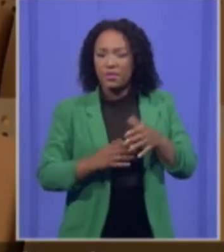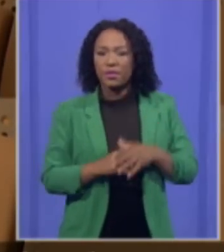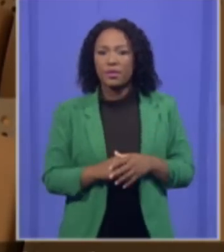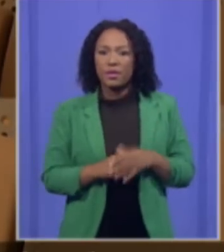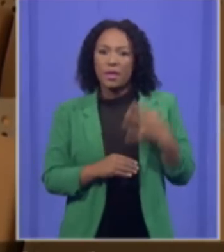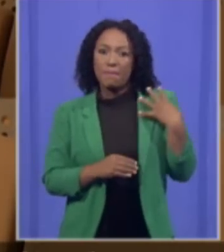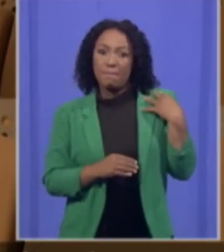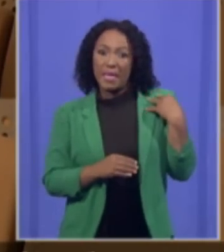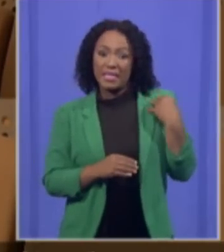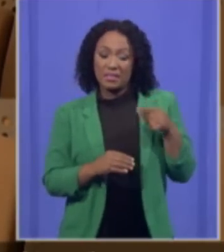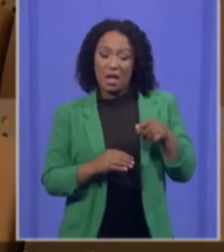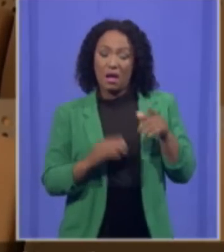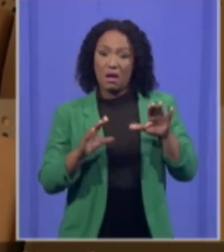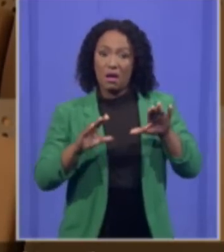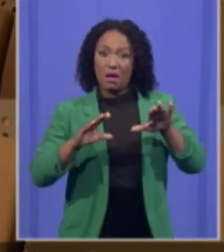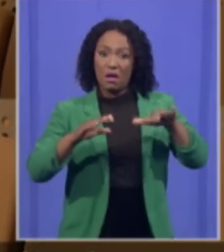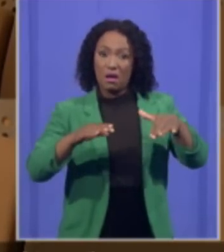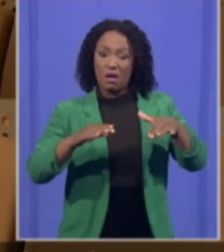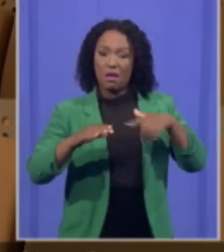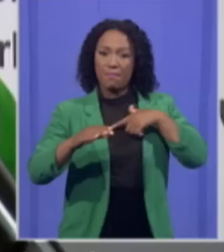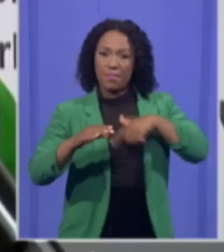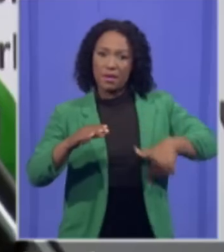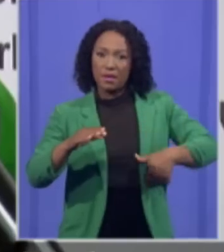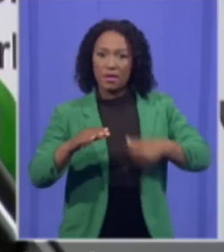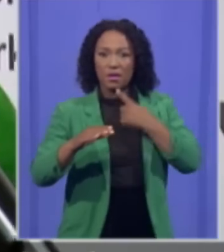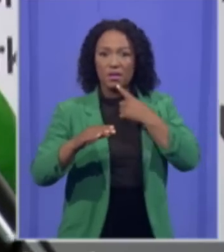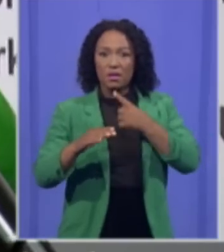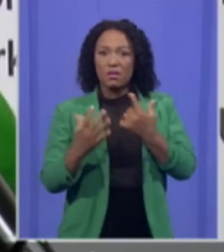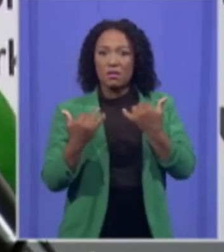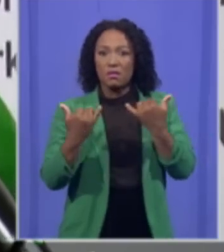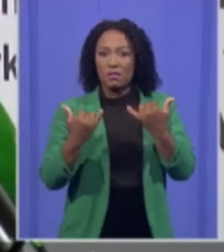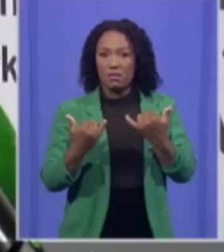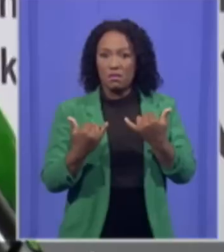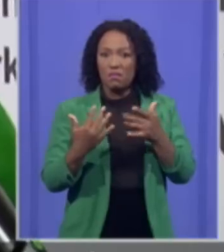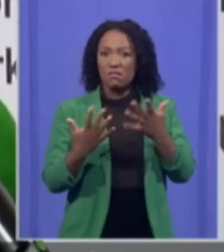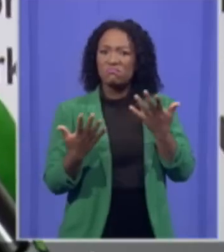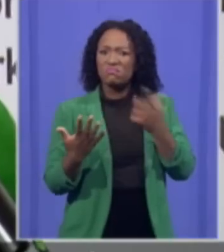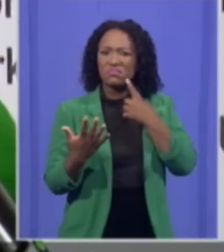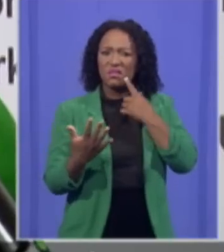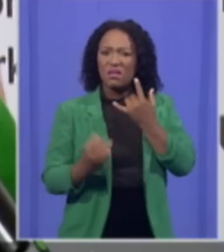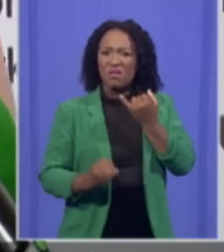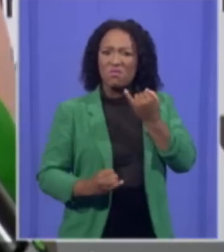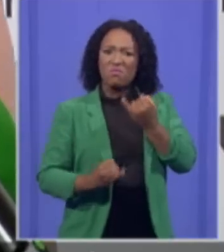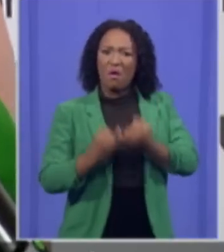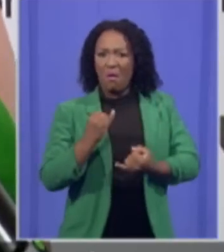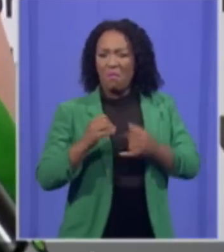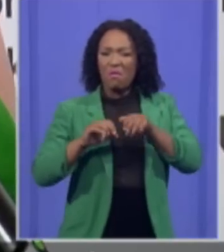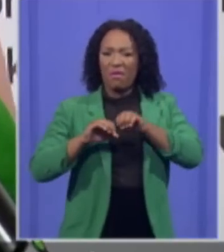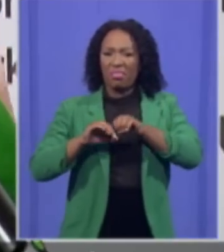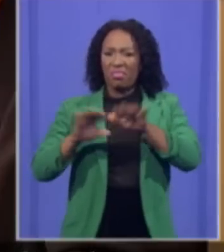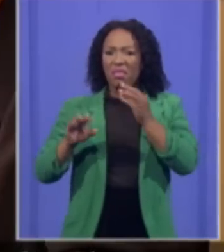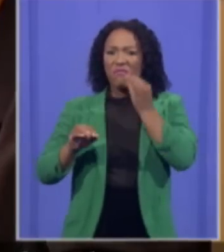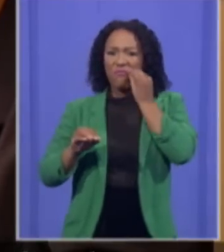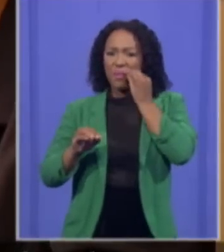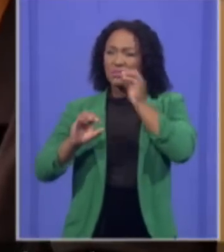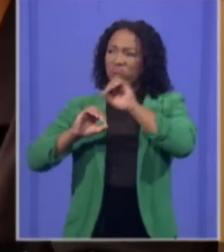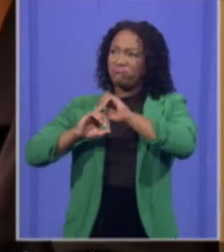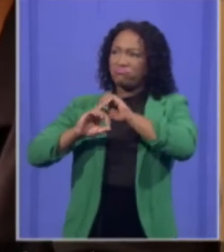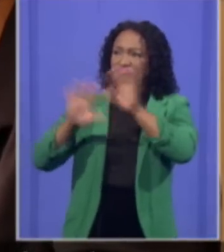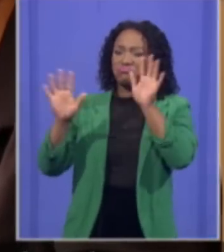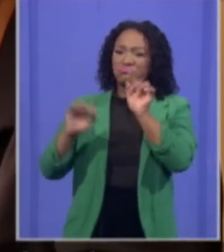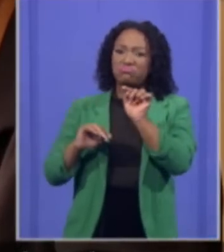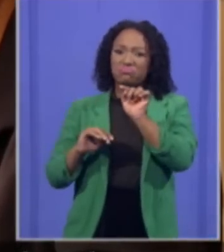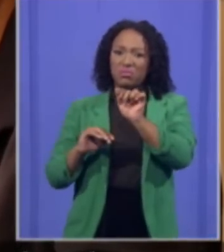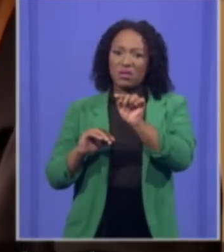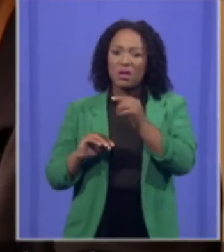Kabinete e nyakišiša seo go thwego ke masolo a go fošagatša a go phatlalatša tshedimošo yeo e sa lokago ka mekgatlo